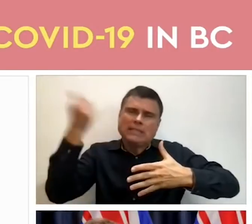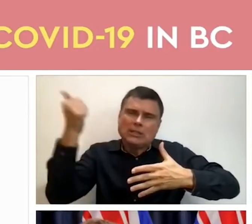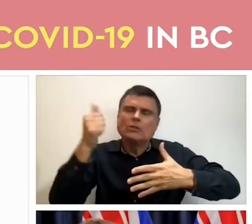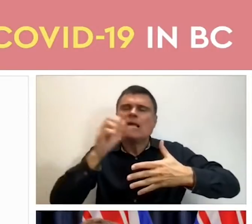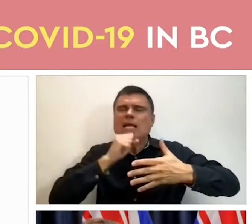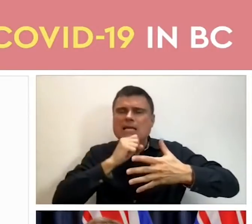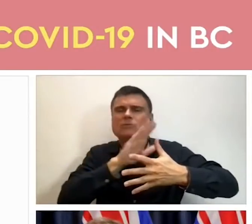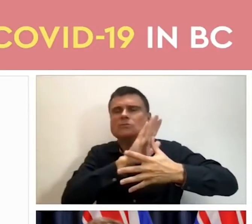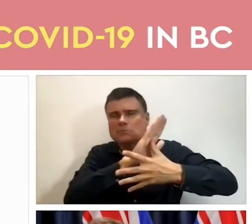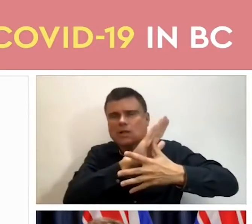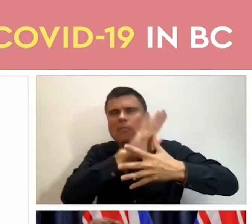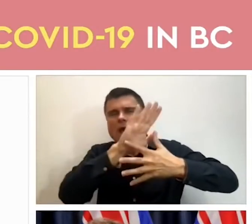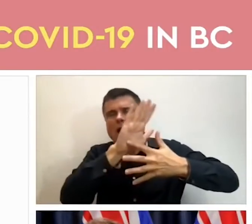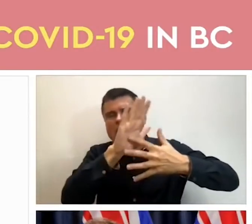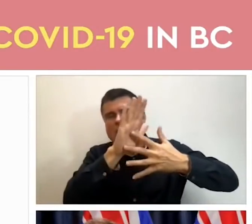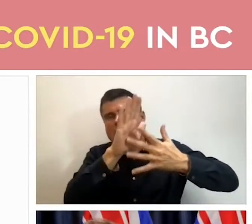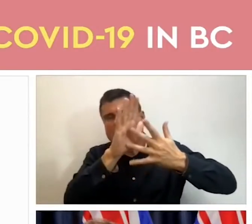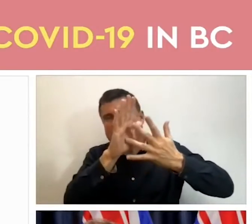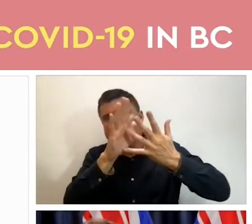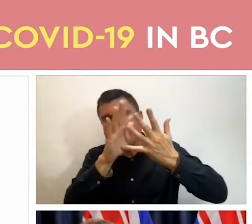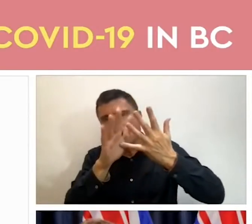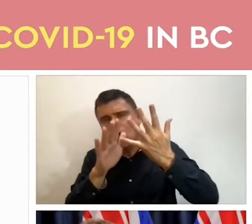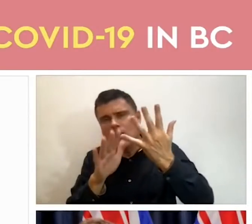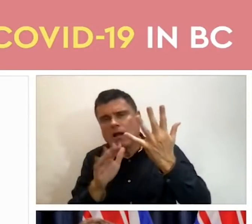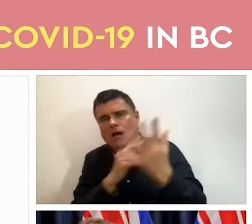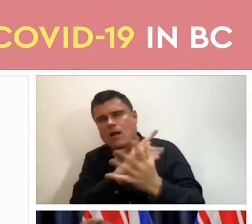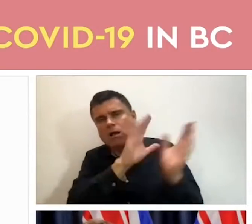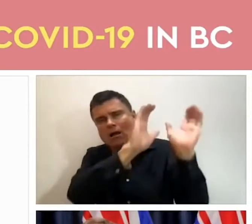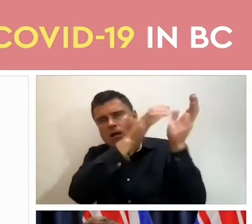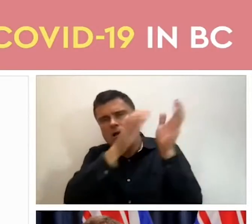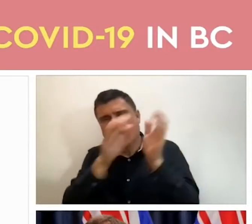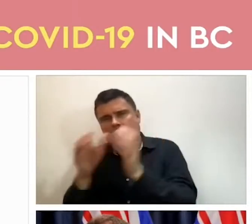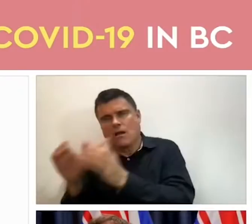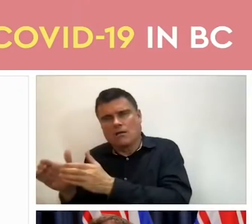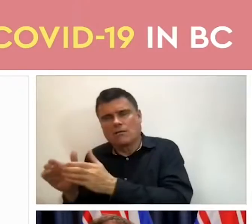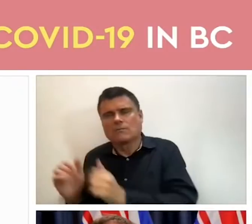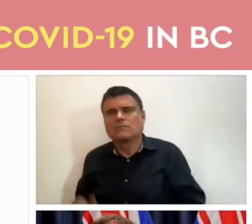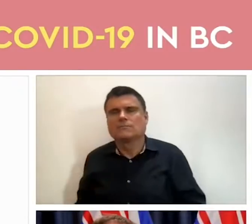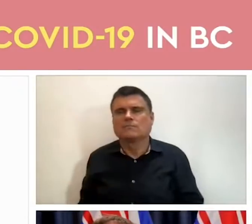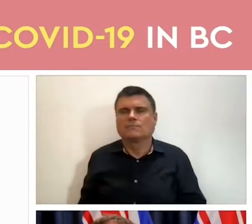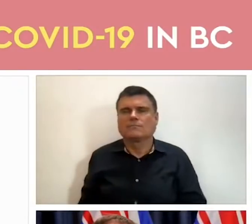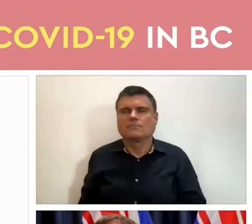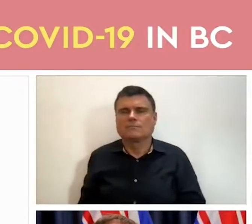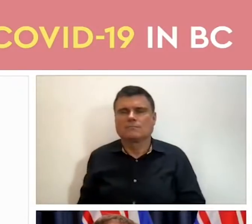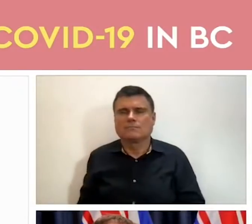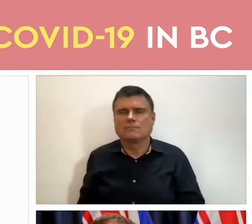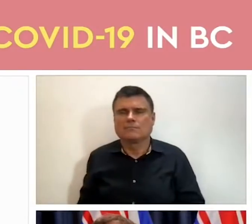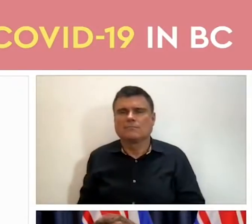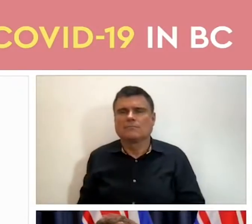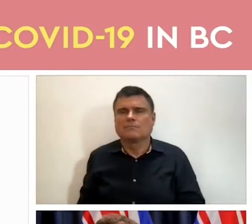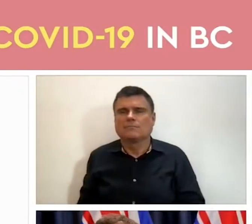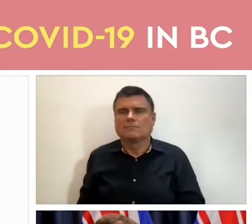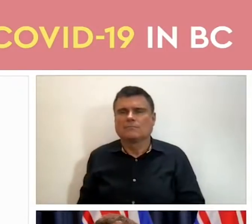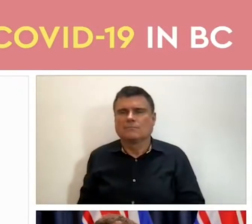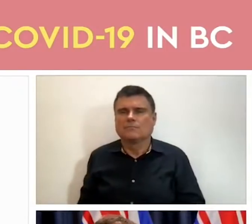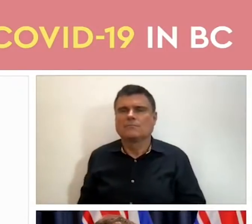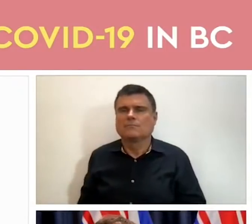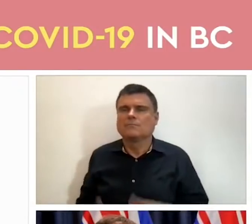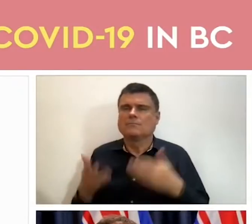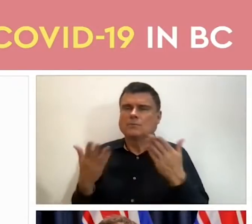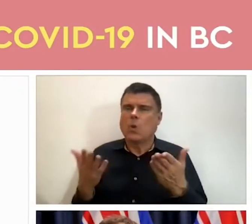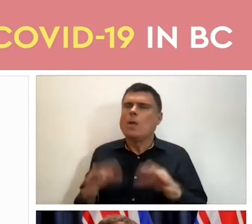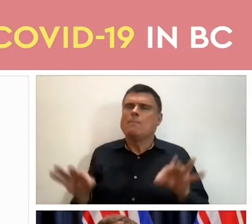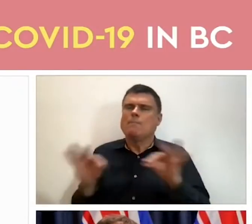that test. I want to bring an update now, which I regularly do, but is a significant update with respect to scheduled